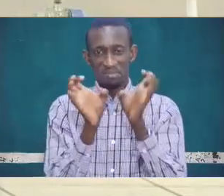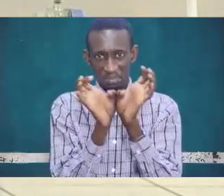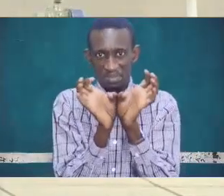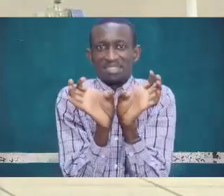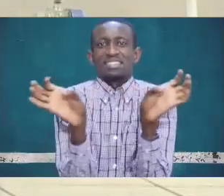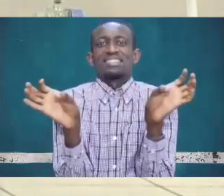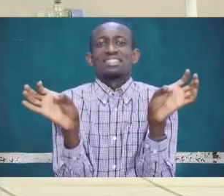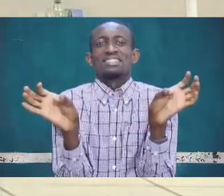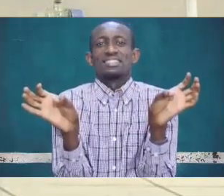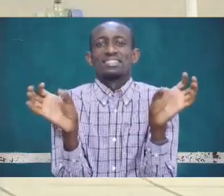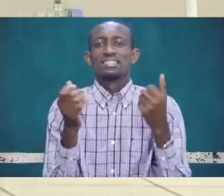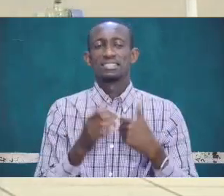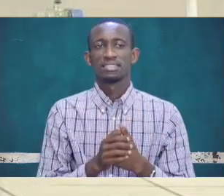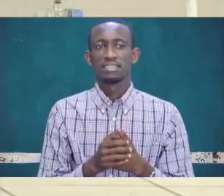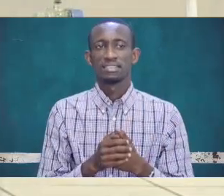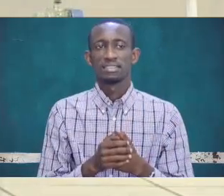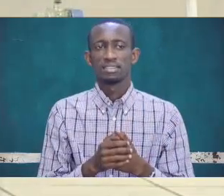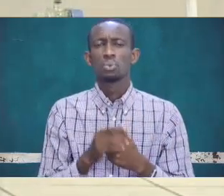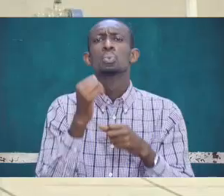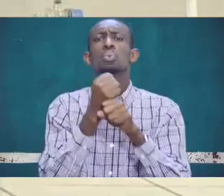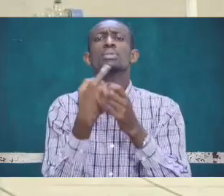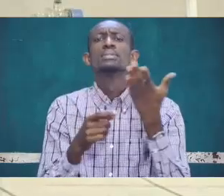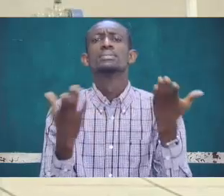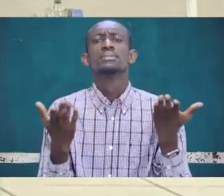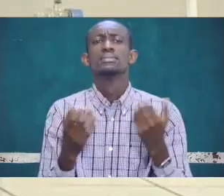this mixture. What do we do?